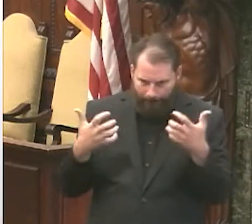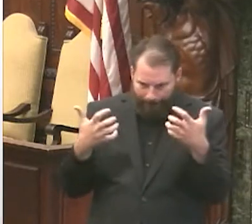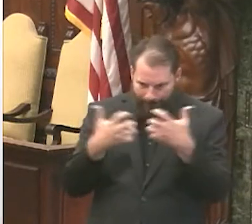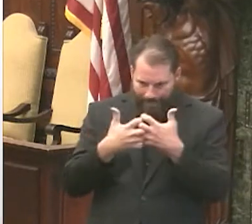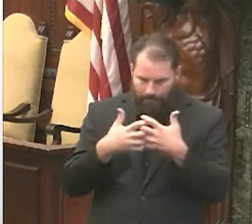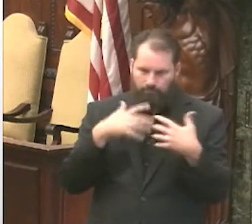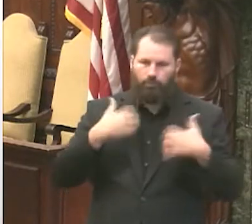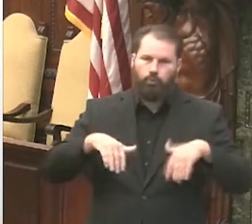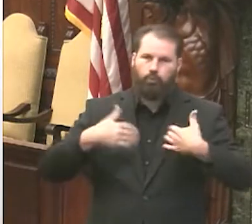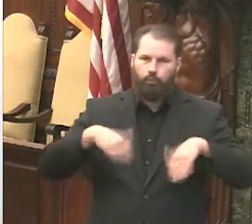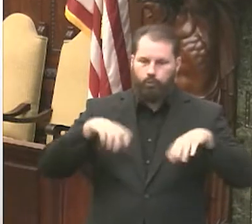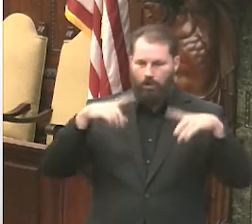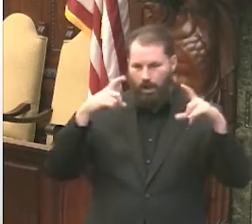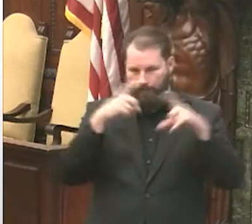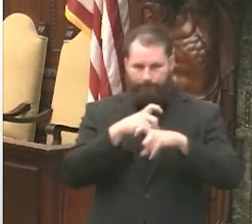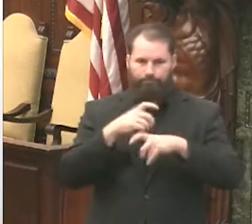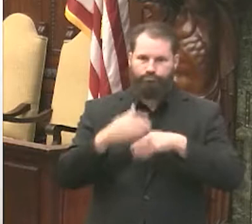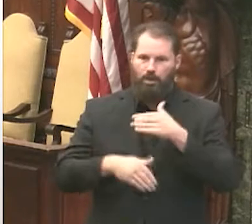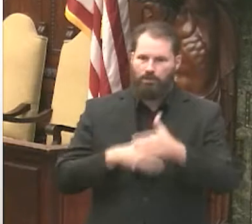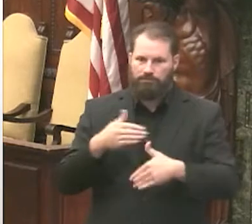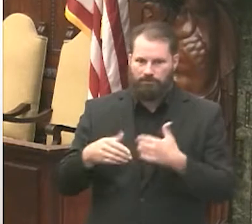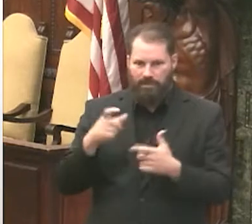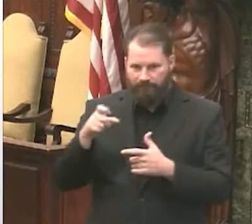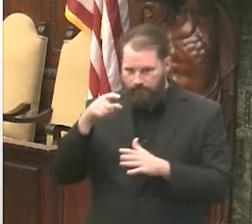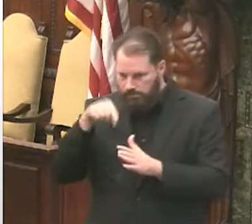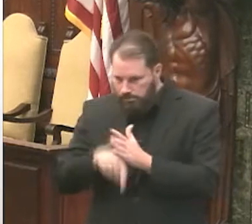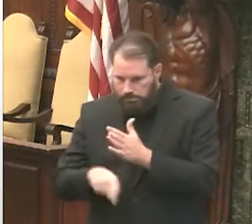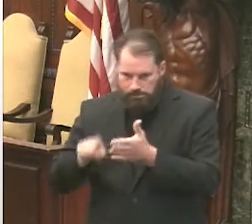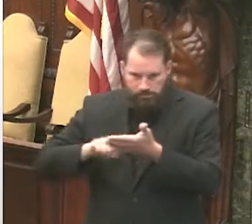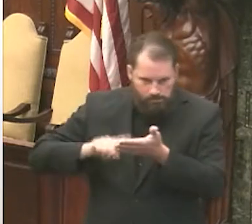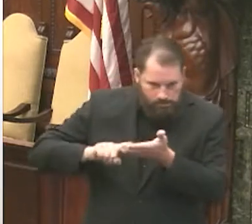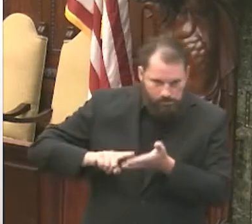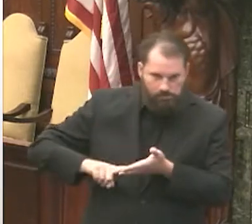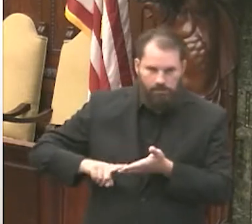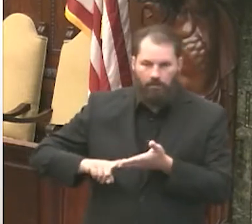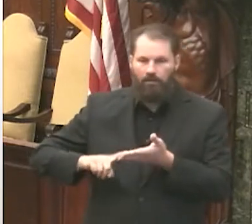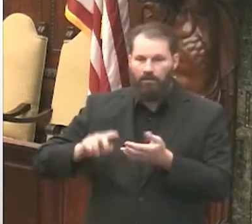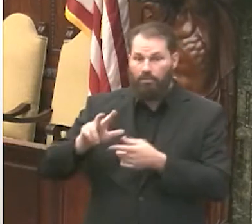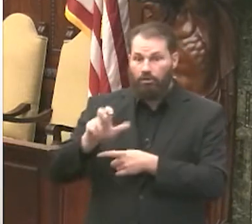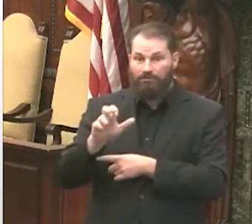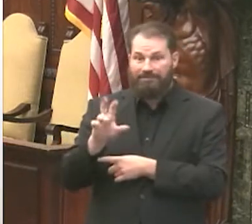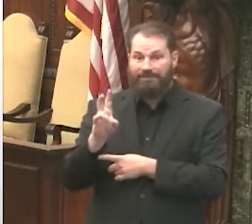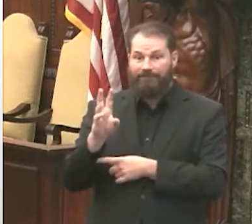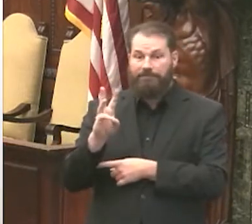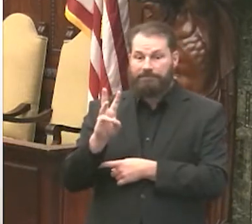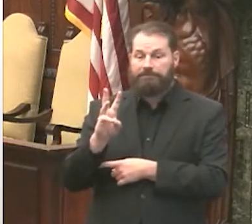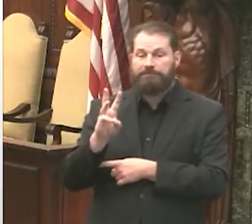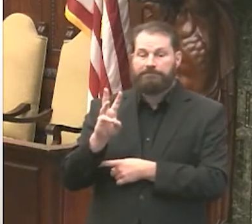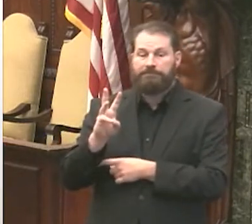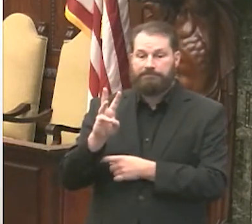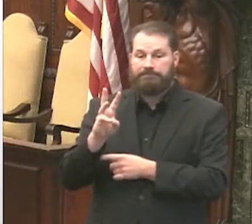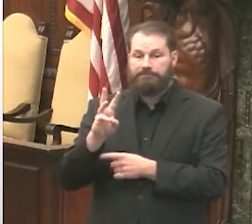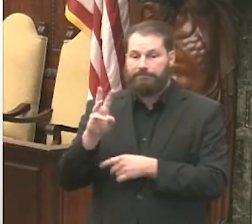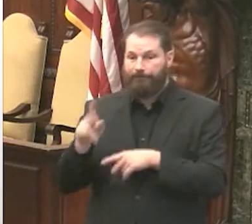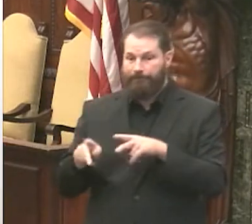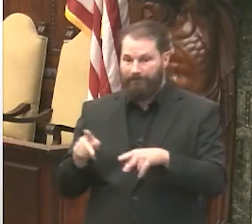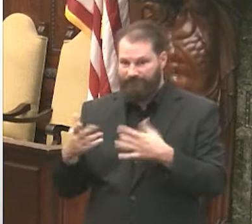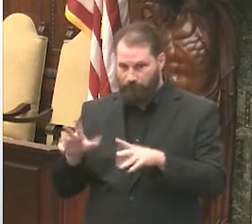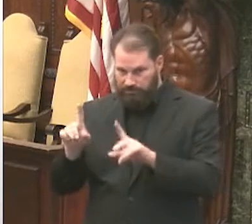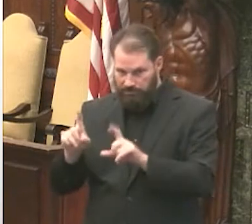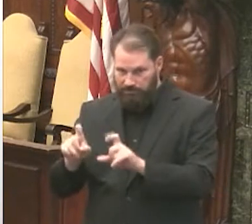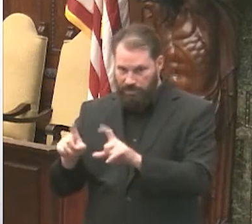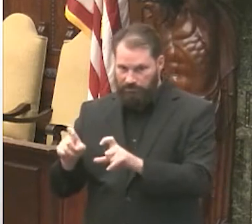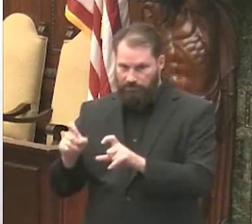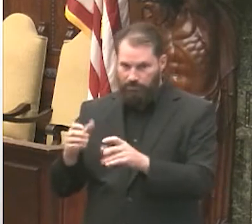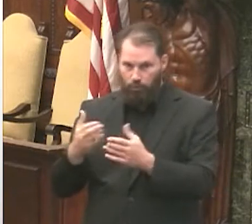human review. We recently discovered that there were 376 cases in Philadelphia residents who were tested between March and August